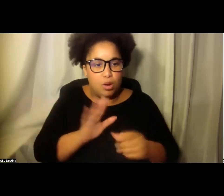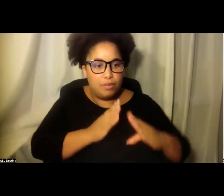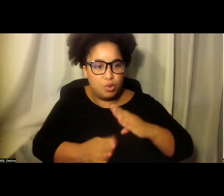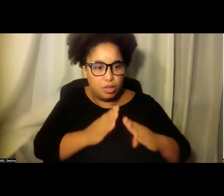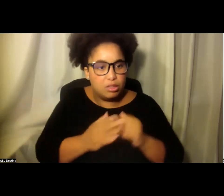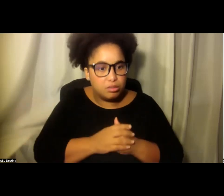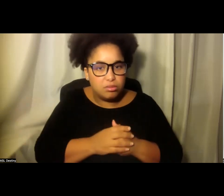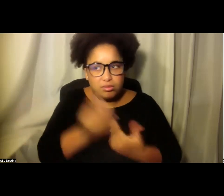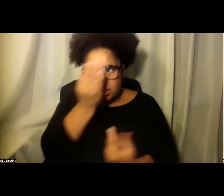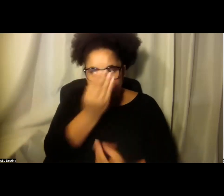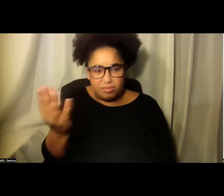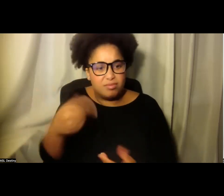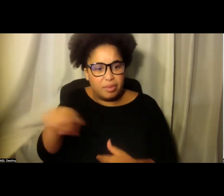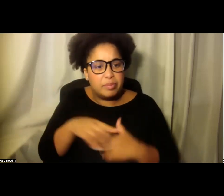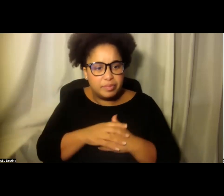The